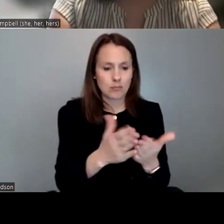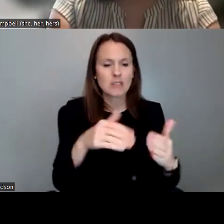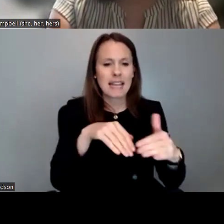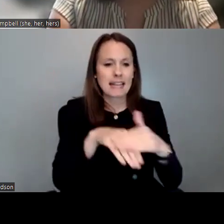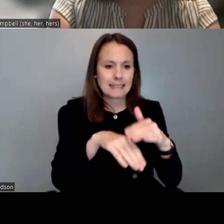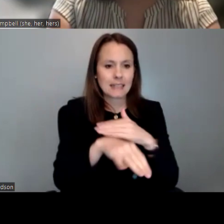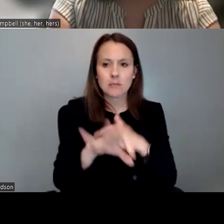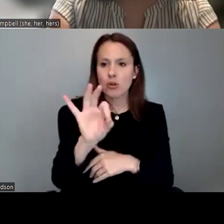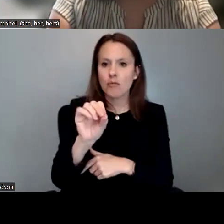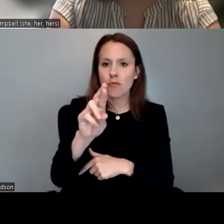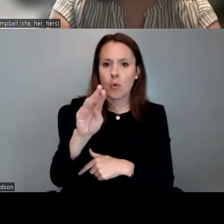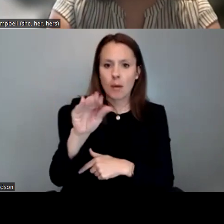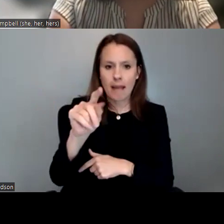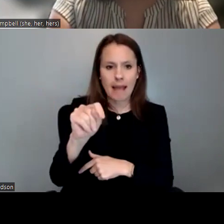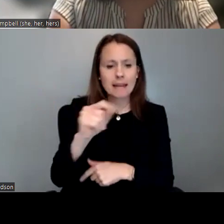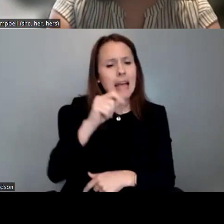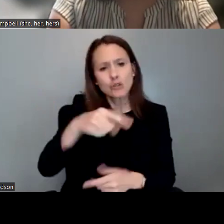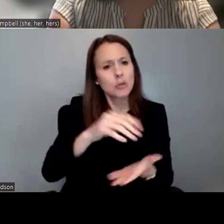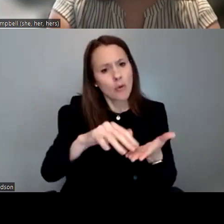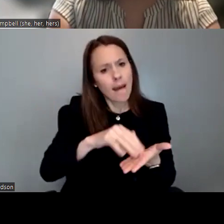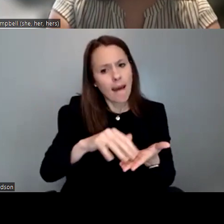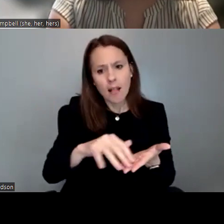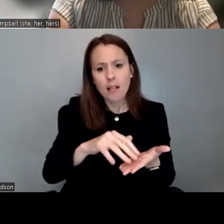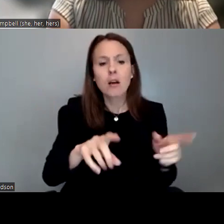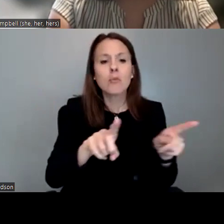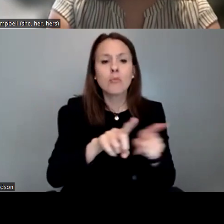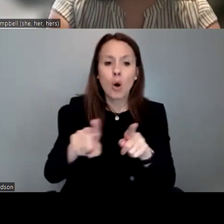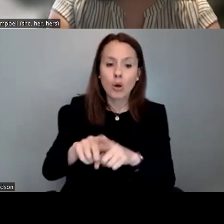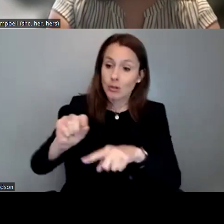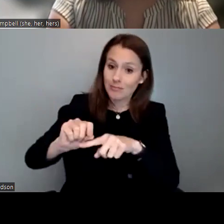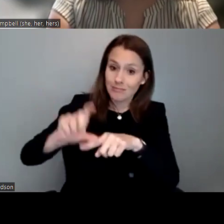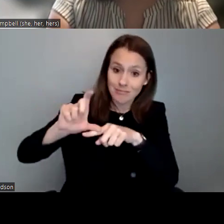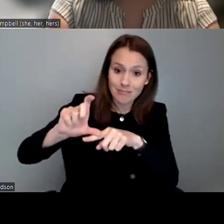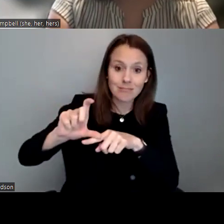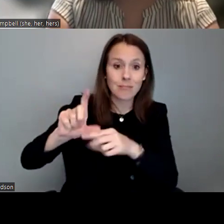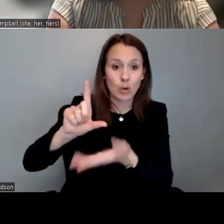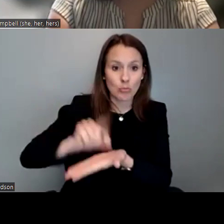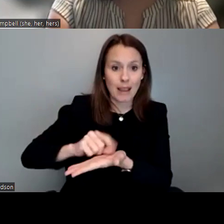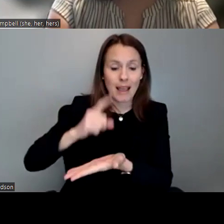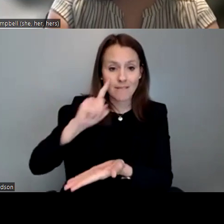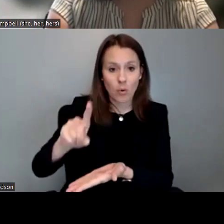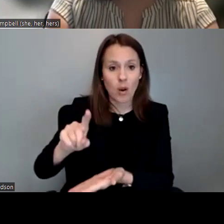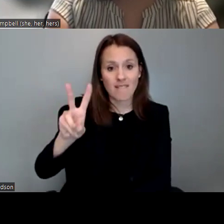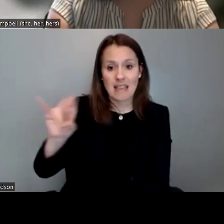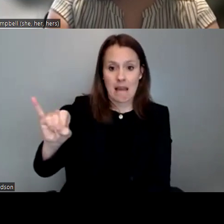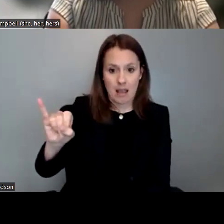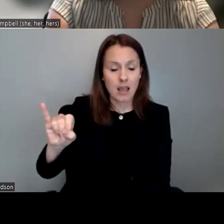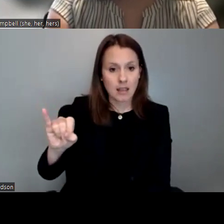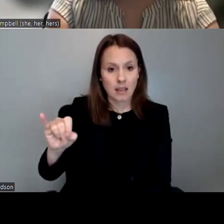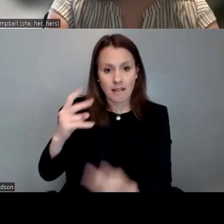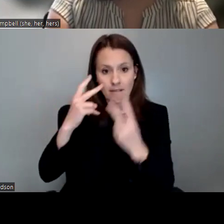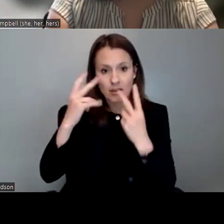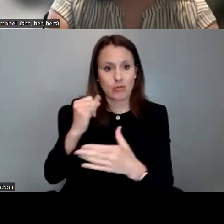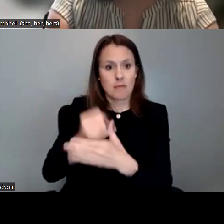format, we're not just talking about Braille, but we're also talking about large print for our visually impaired students